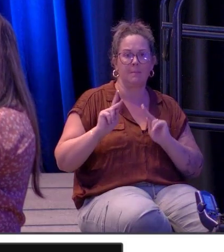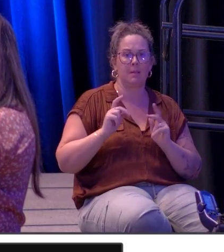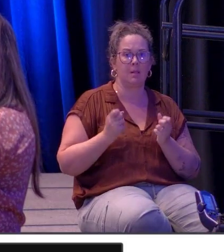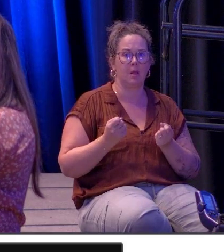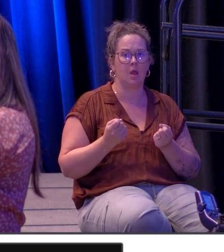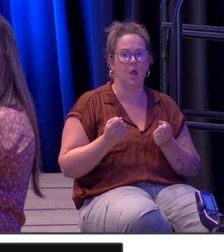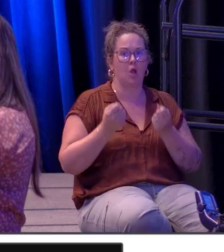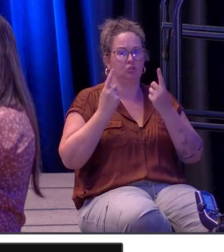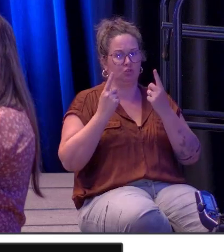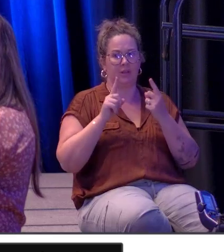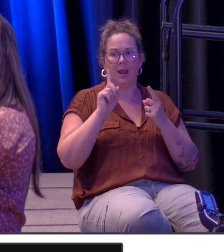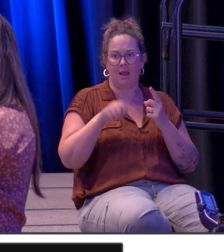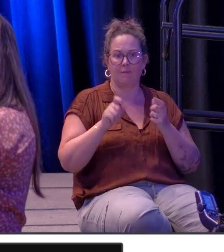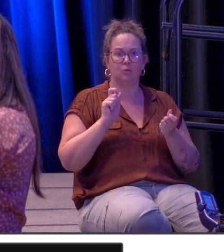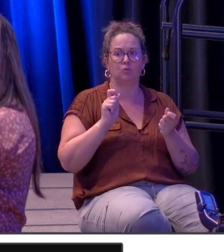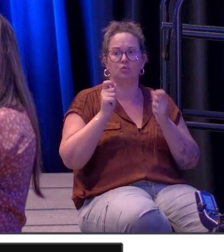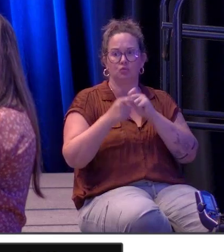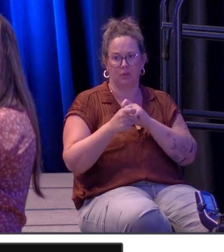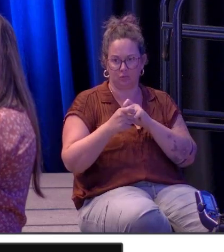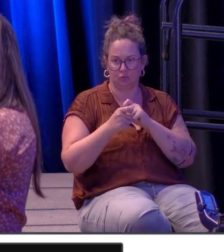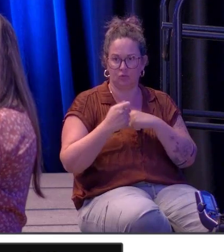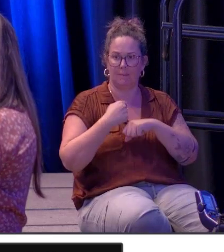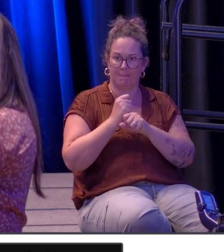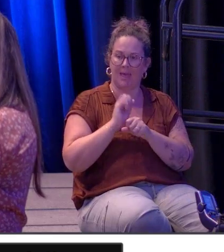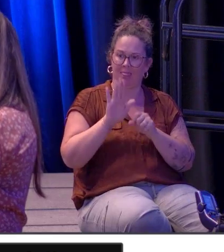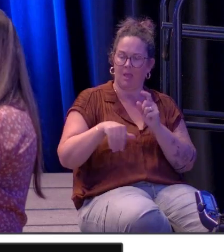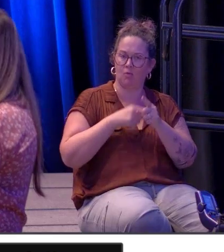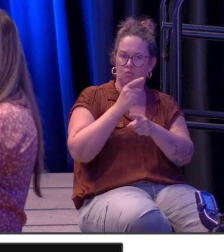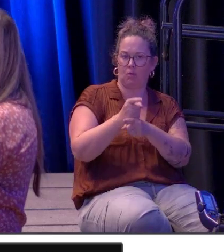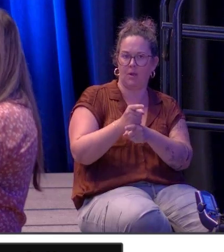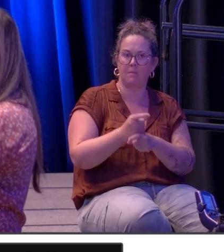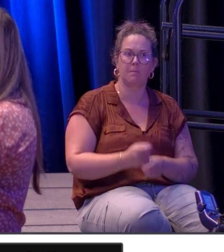need to make the change and make it right.